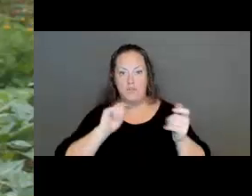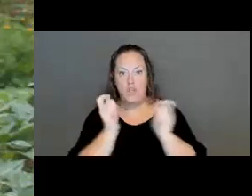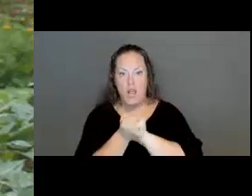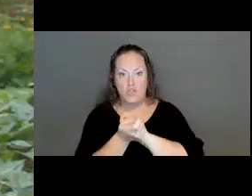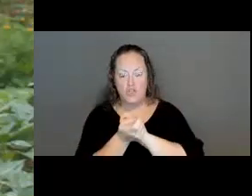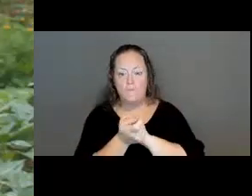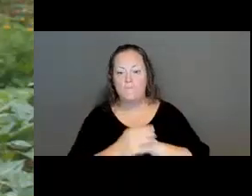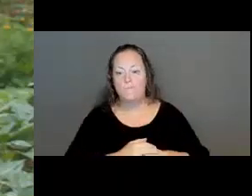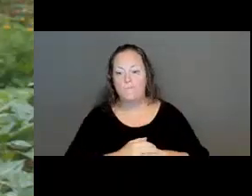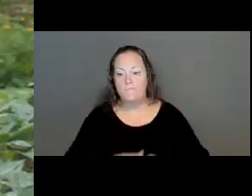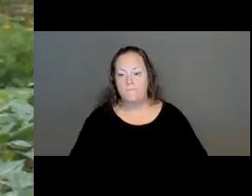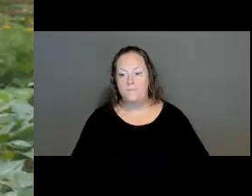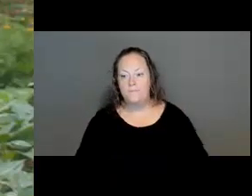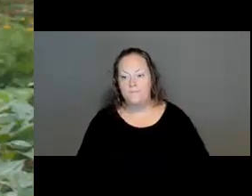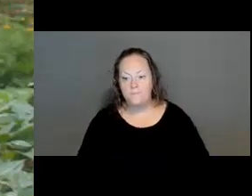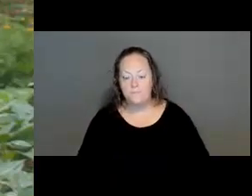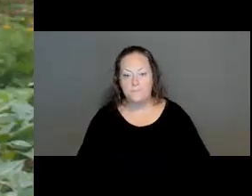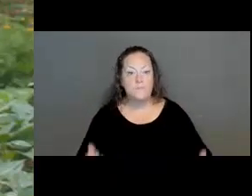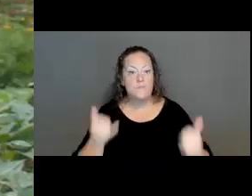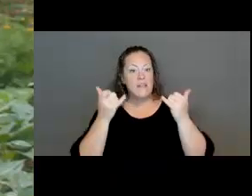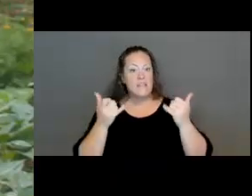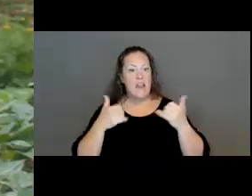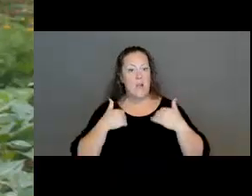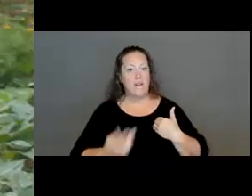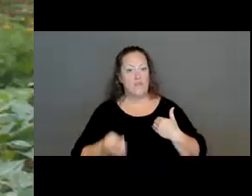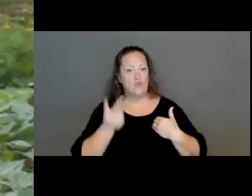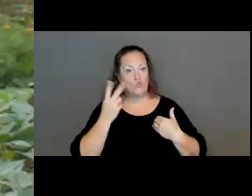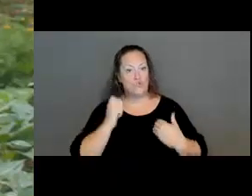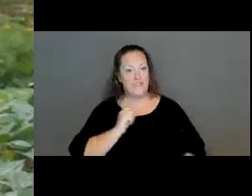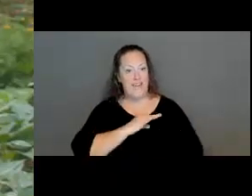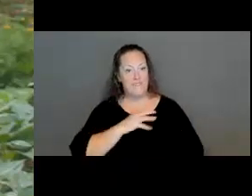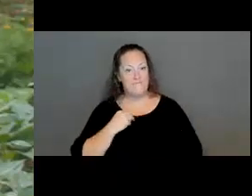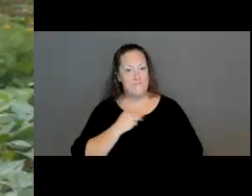have two of the staff from the Caribbean Climate Hub,